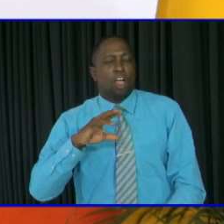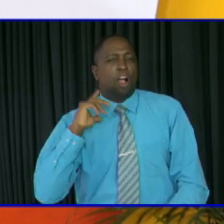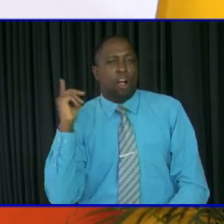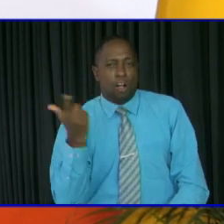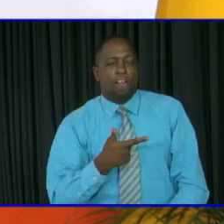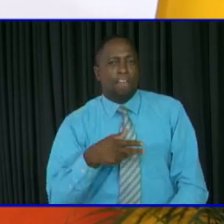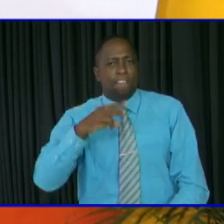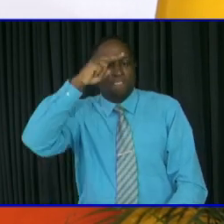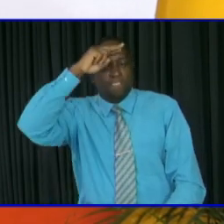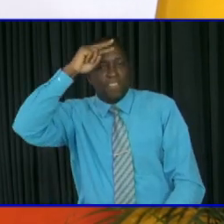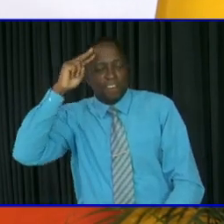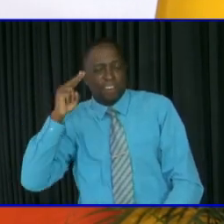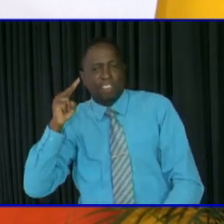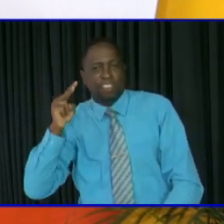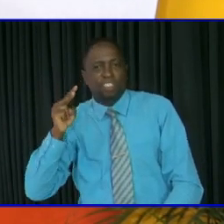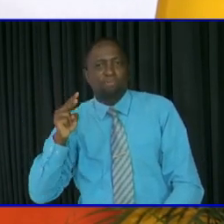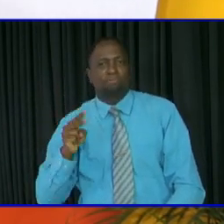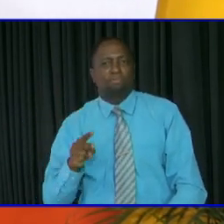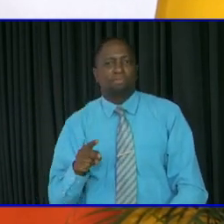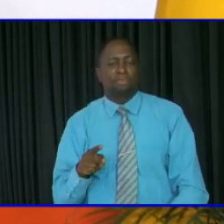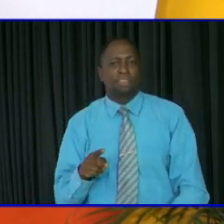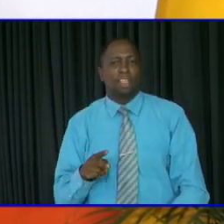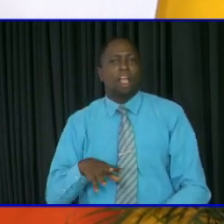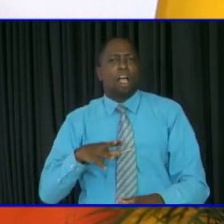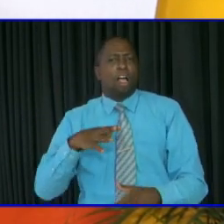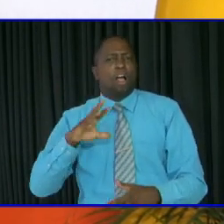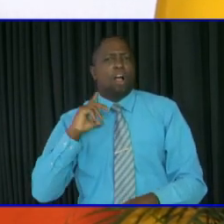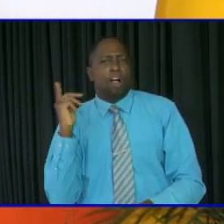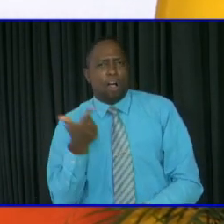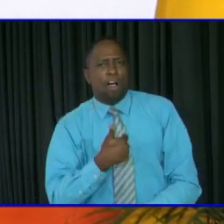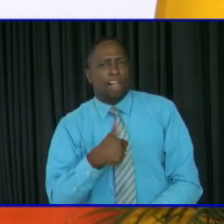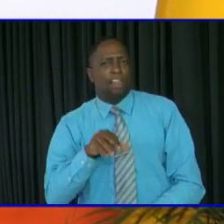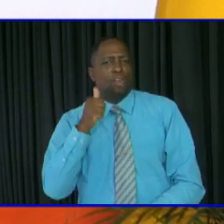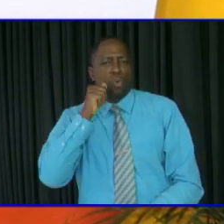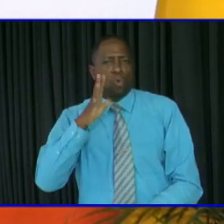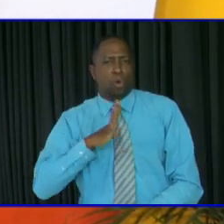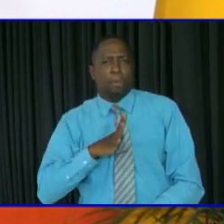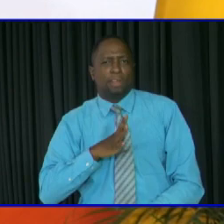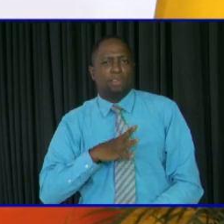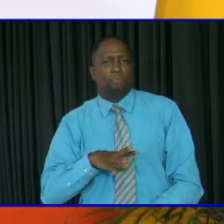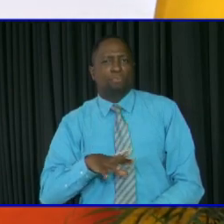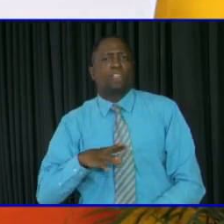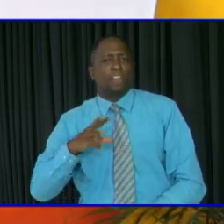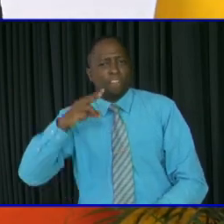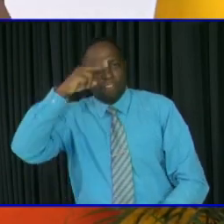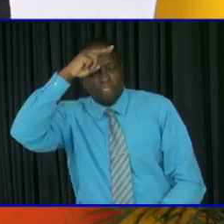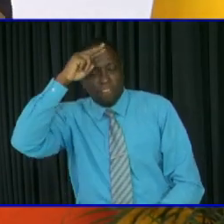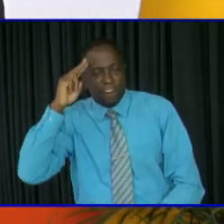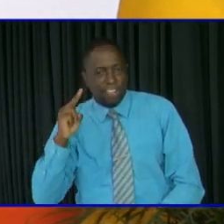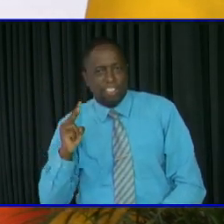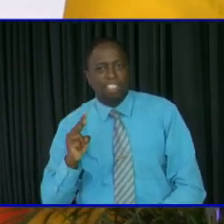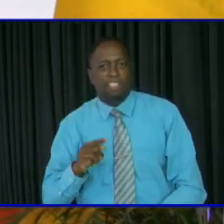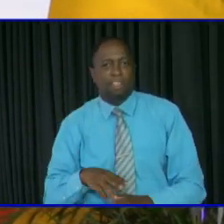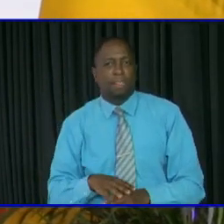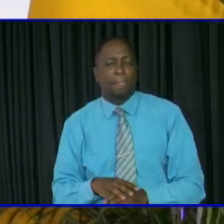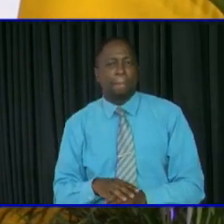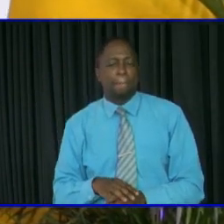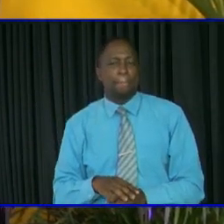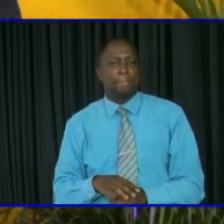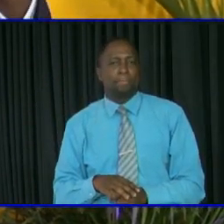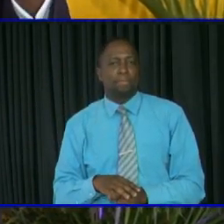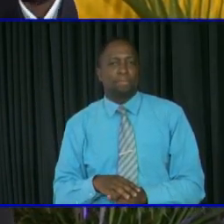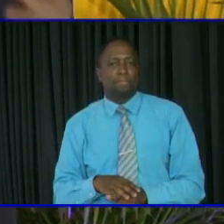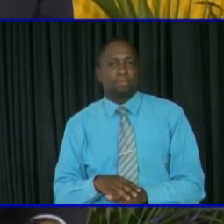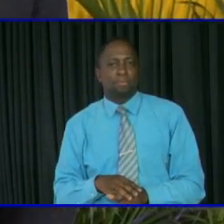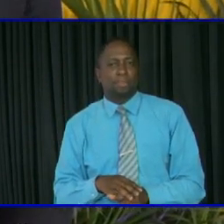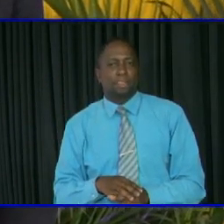of them were virgins. All of them knew the truth. I submit to you that it is not sufficient for you